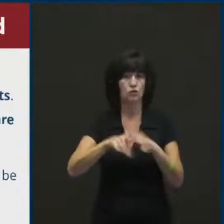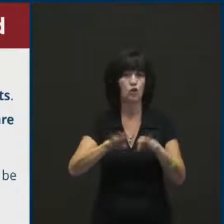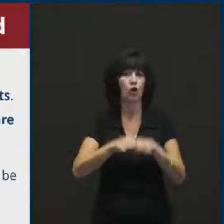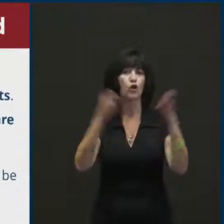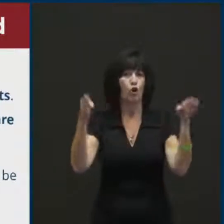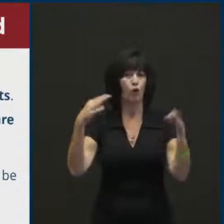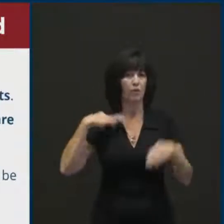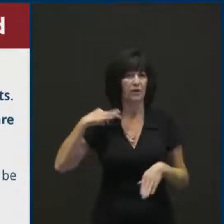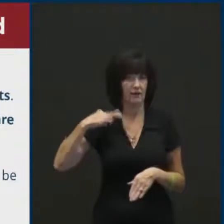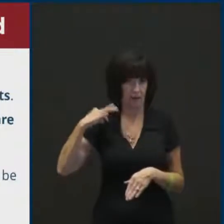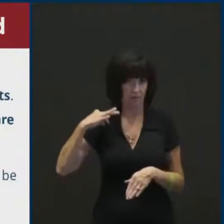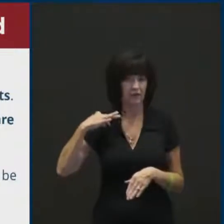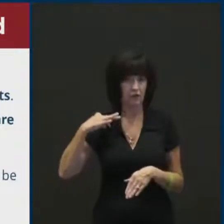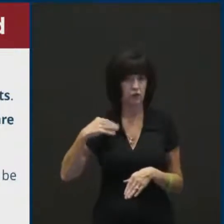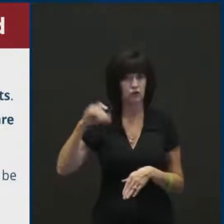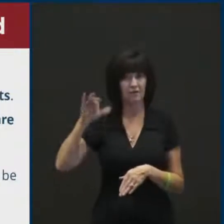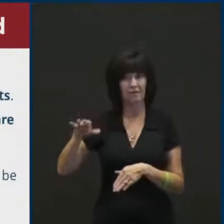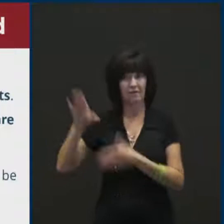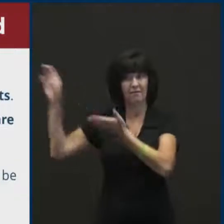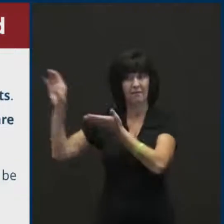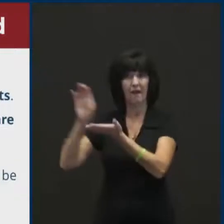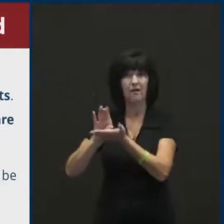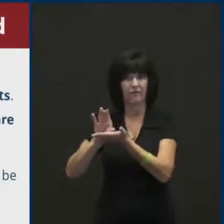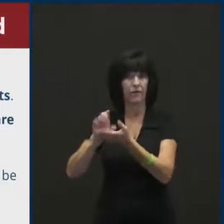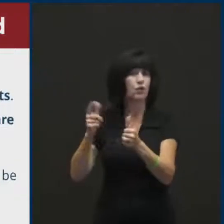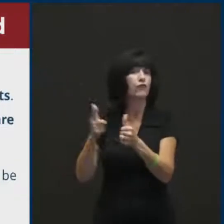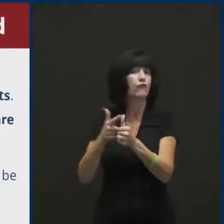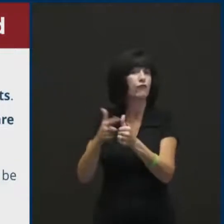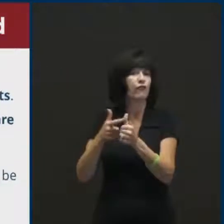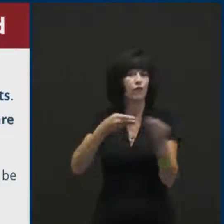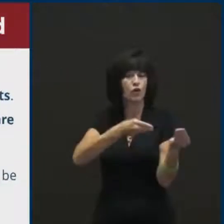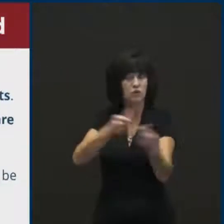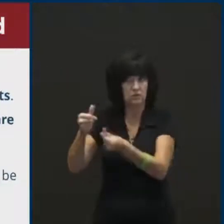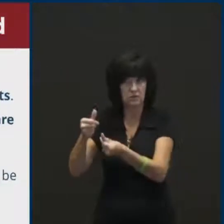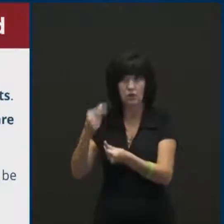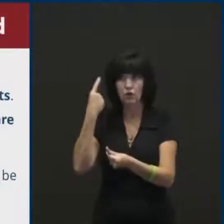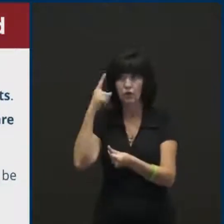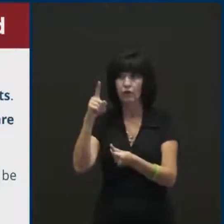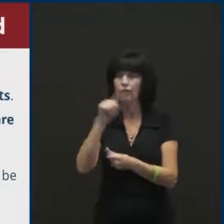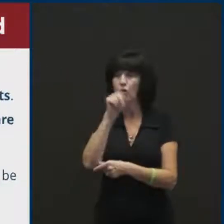us. So for those who have questions, you can email